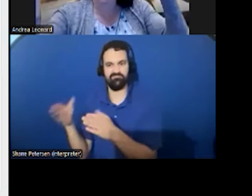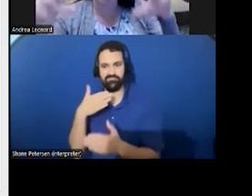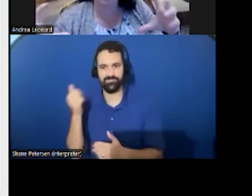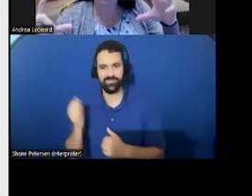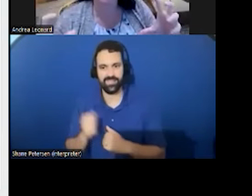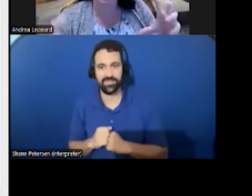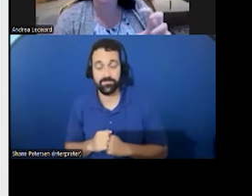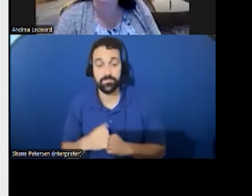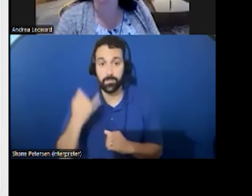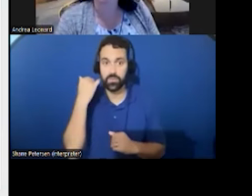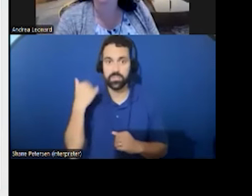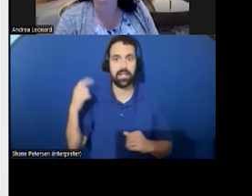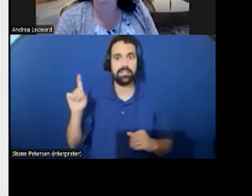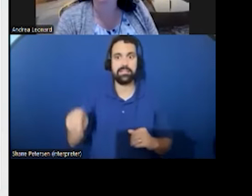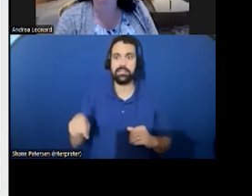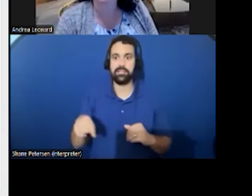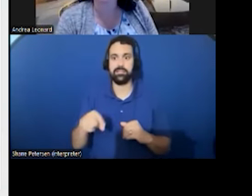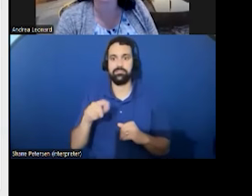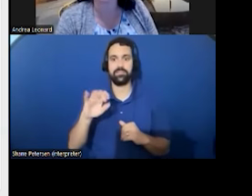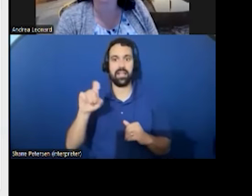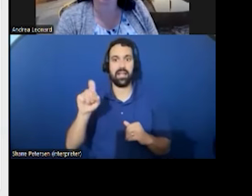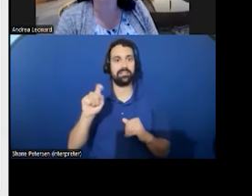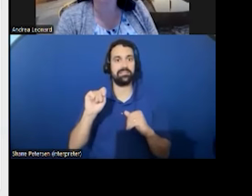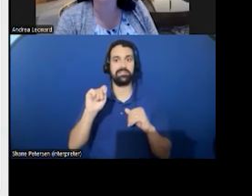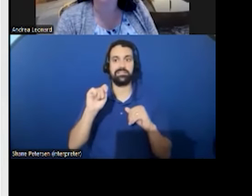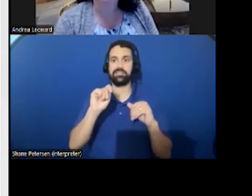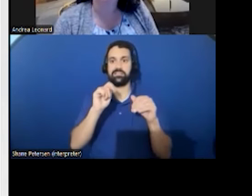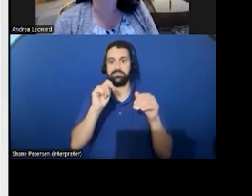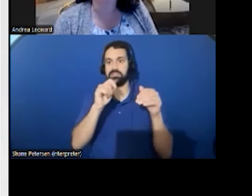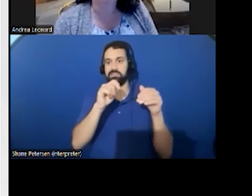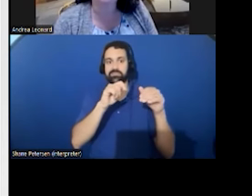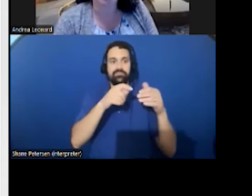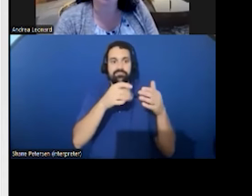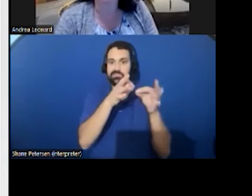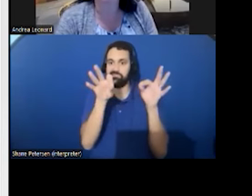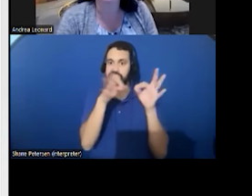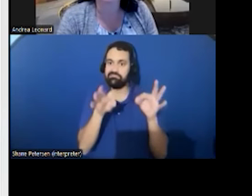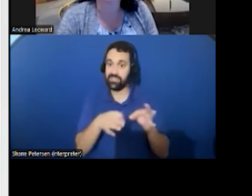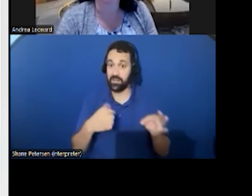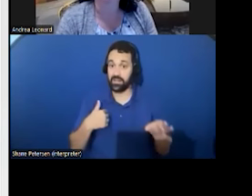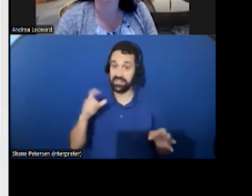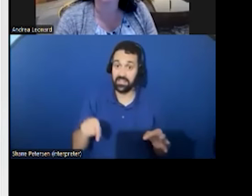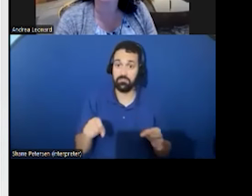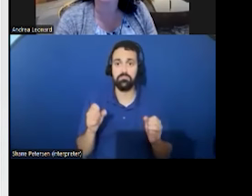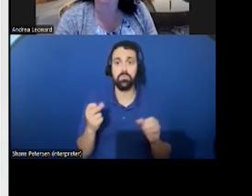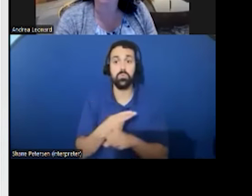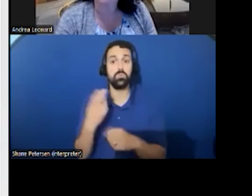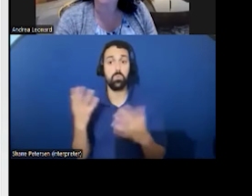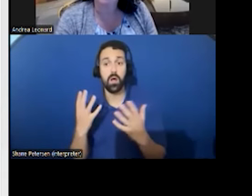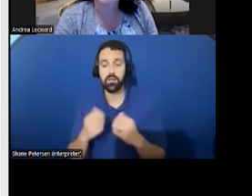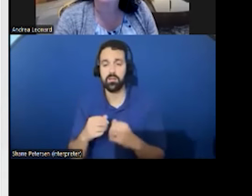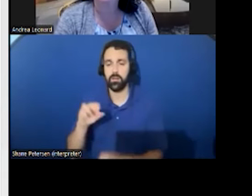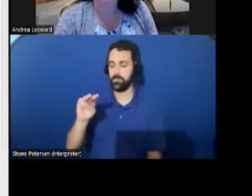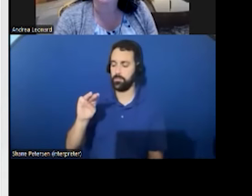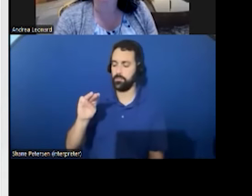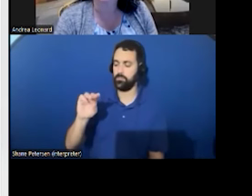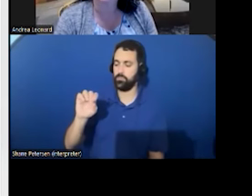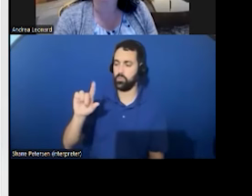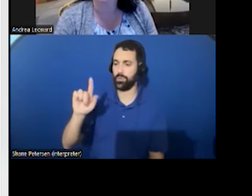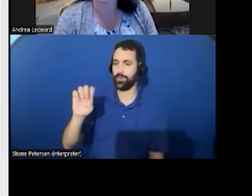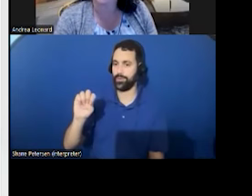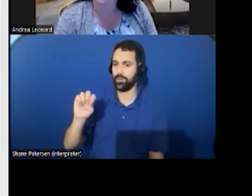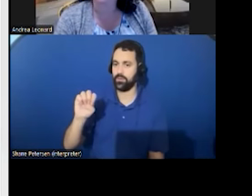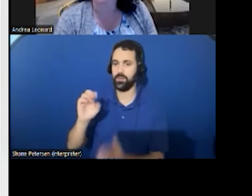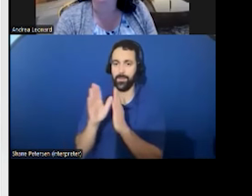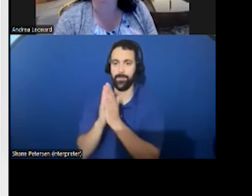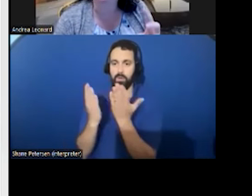actual text itself that I want to organize and chunk out more, one tool that's optional is the Moodle Book tool. It essentially gives